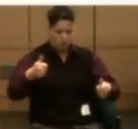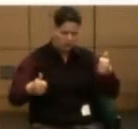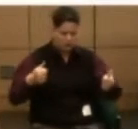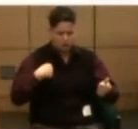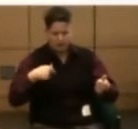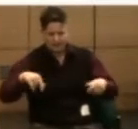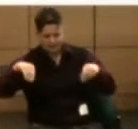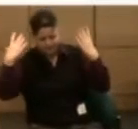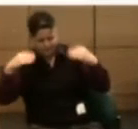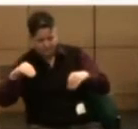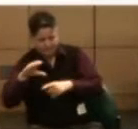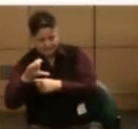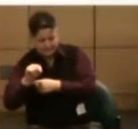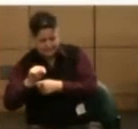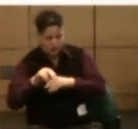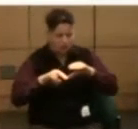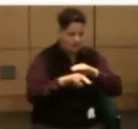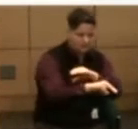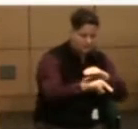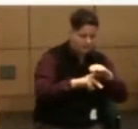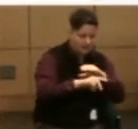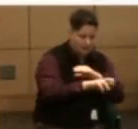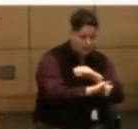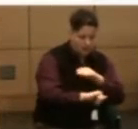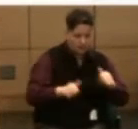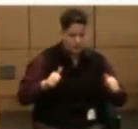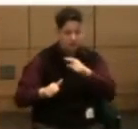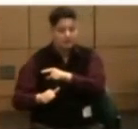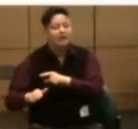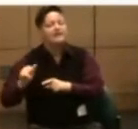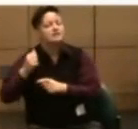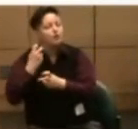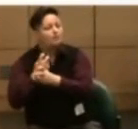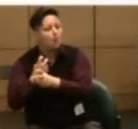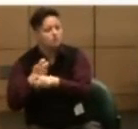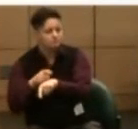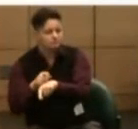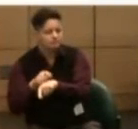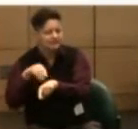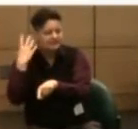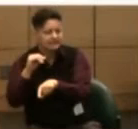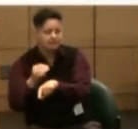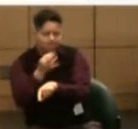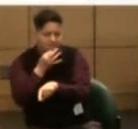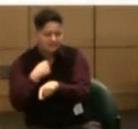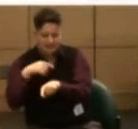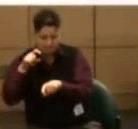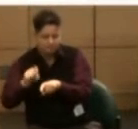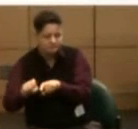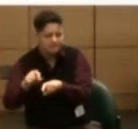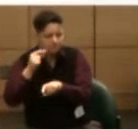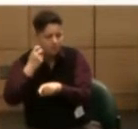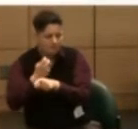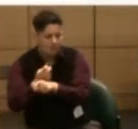the CT is especially good for picking up bony abnormalities, and the temporal bone is is a